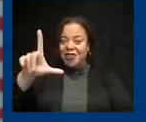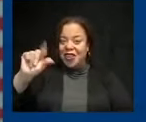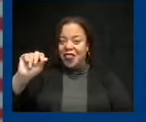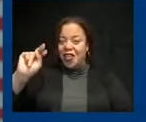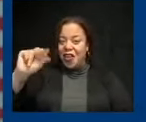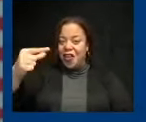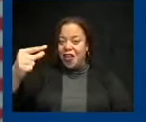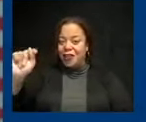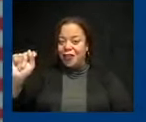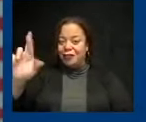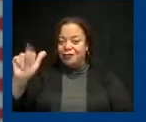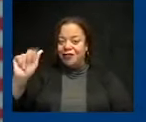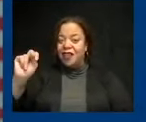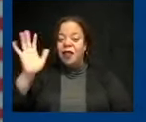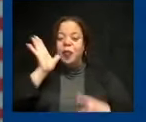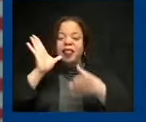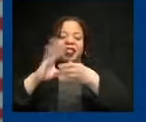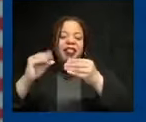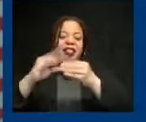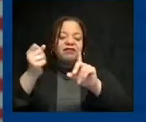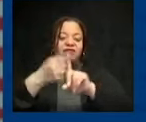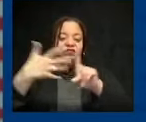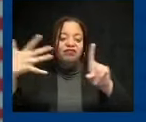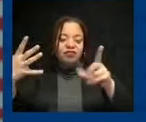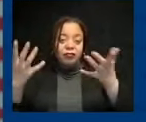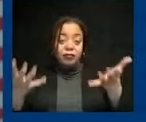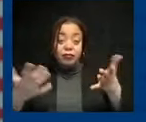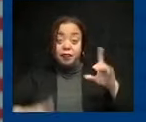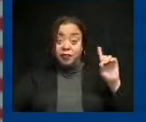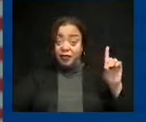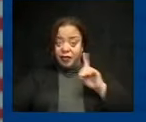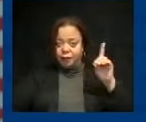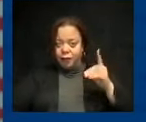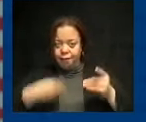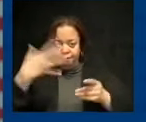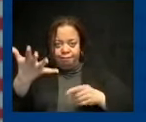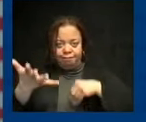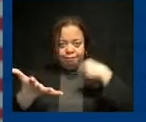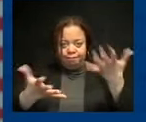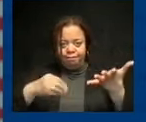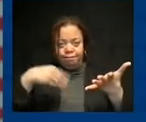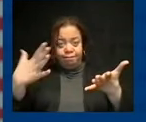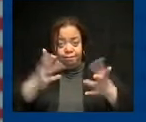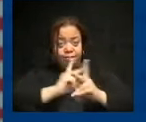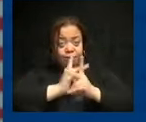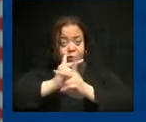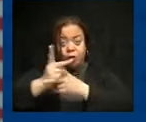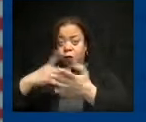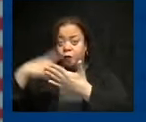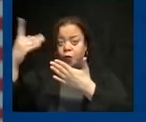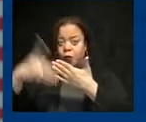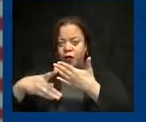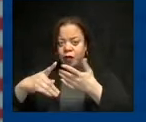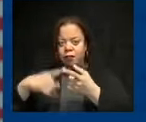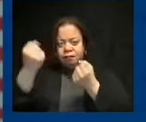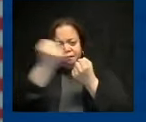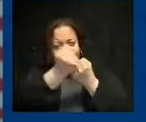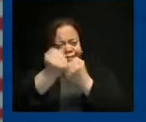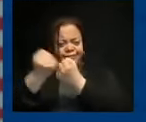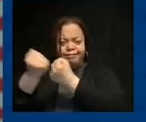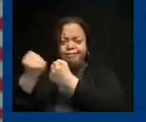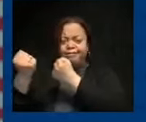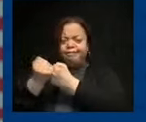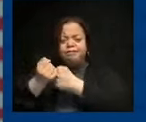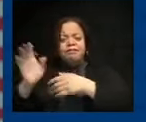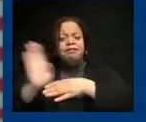business loan programs to support those hardest hit by the pandemic. In 100 days, relief has been provided